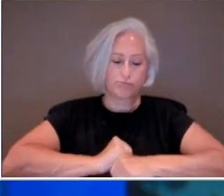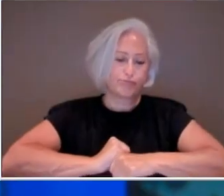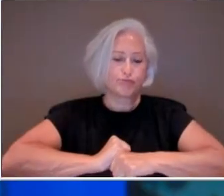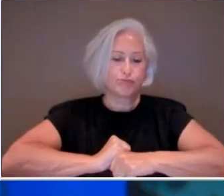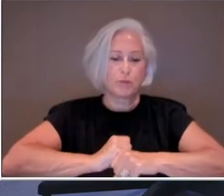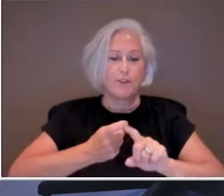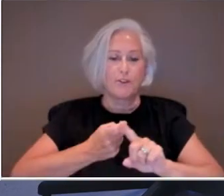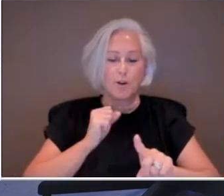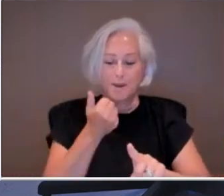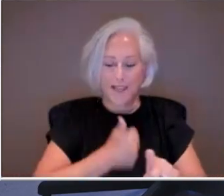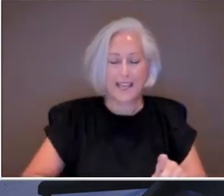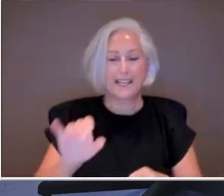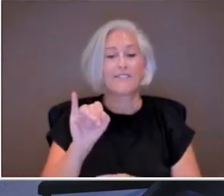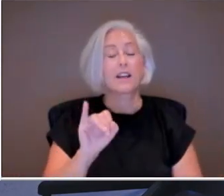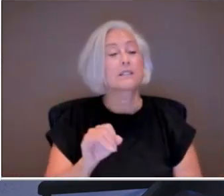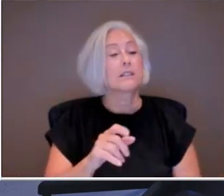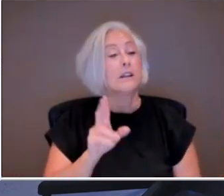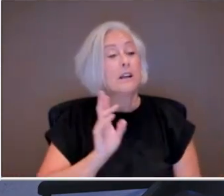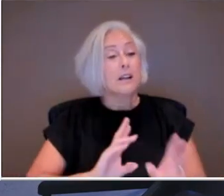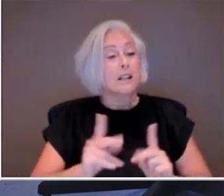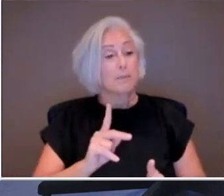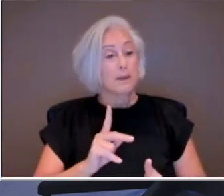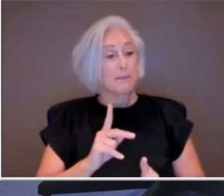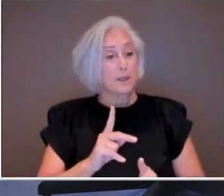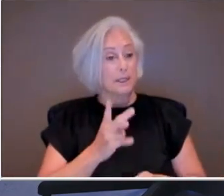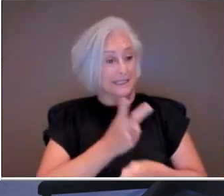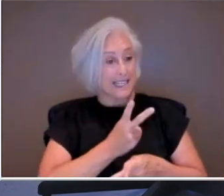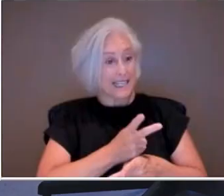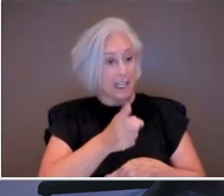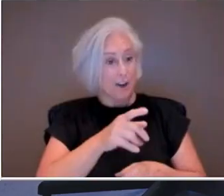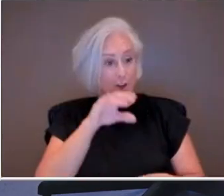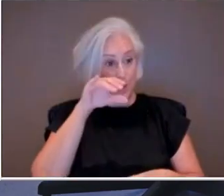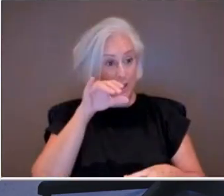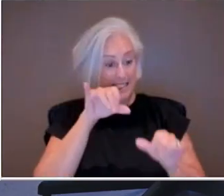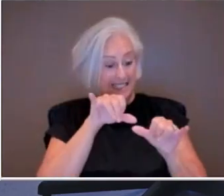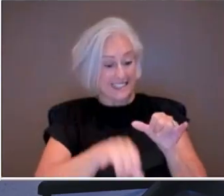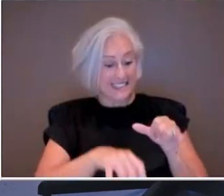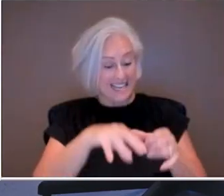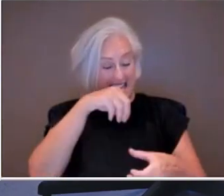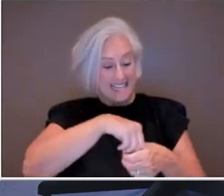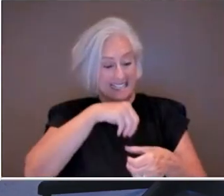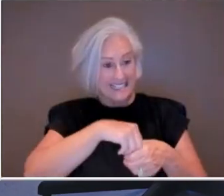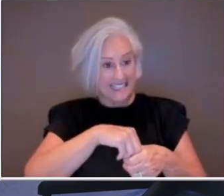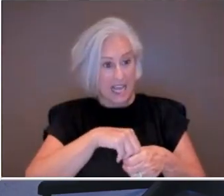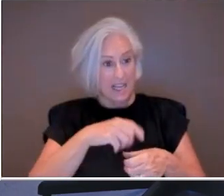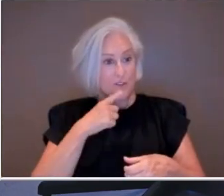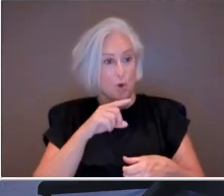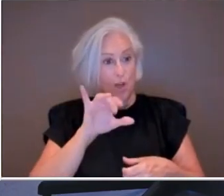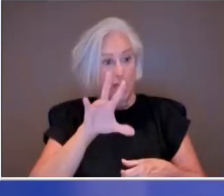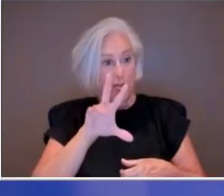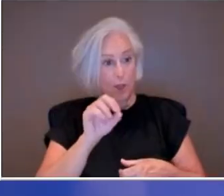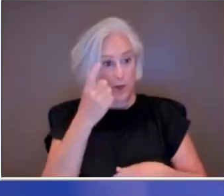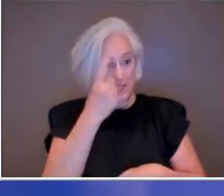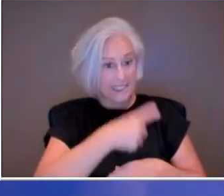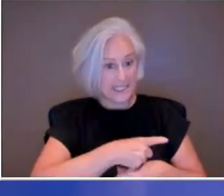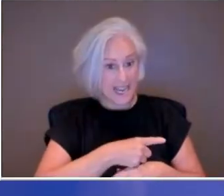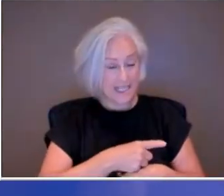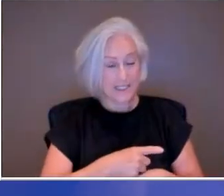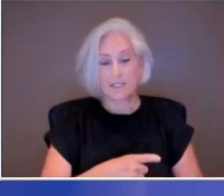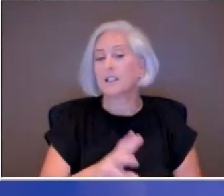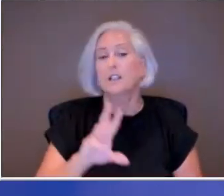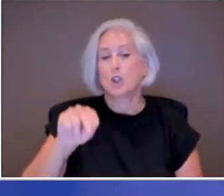Did the people caring for you also have to stay inside for 30 days and 30 nights? Was it? No, but they all wore